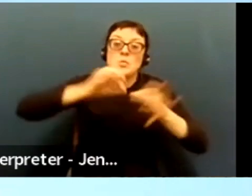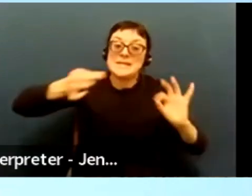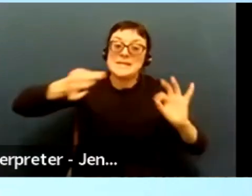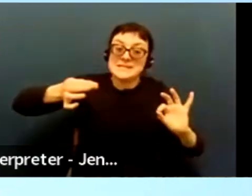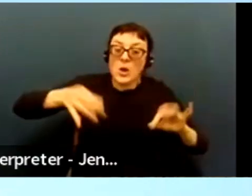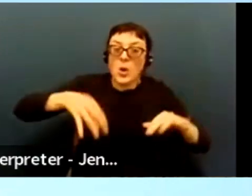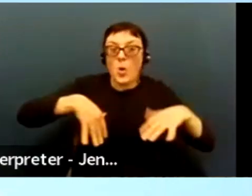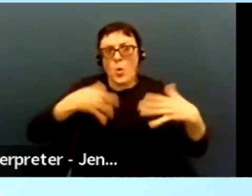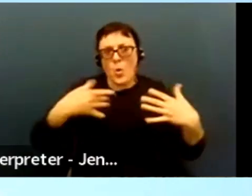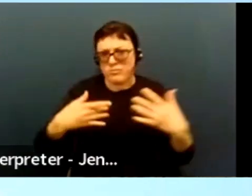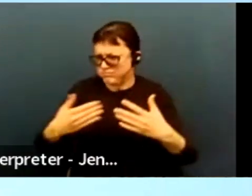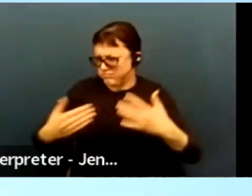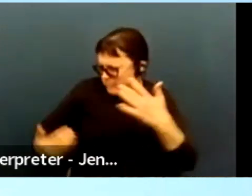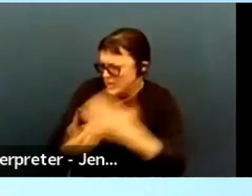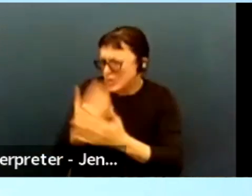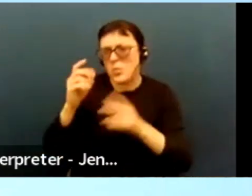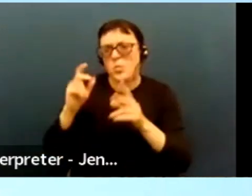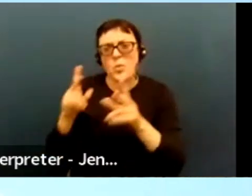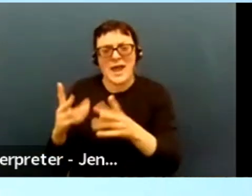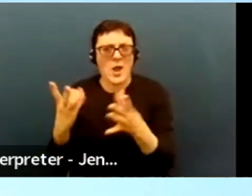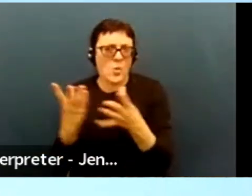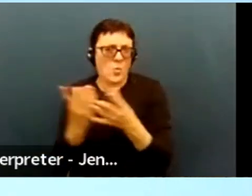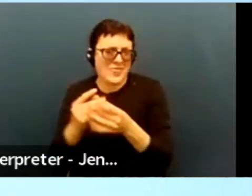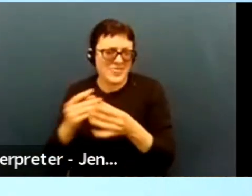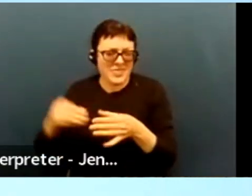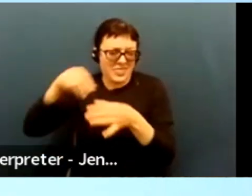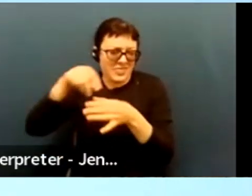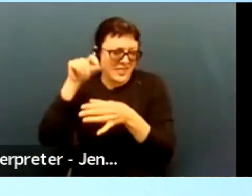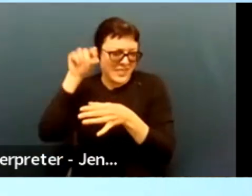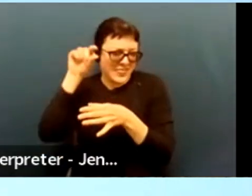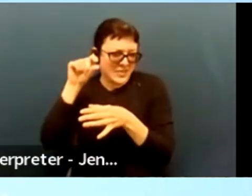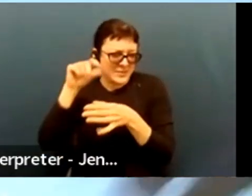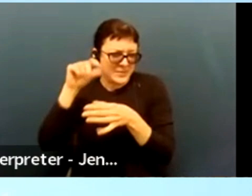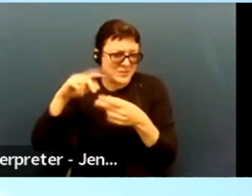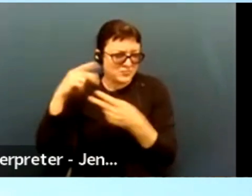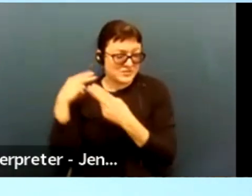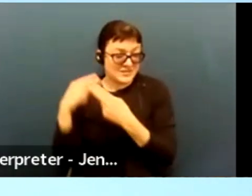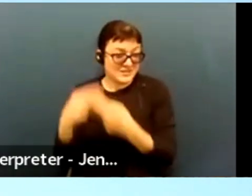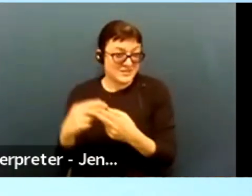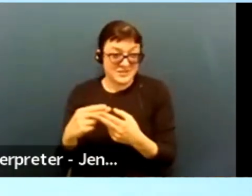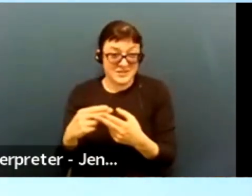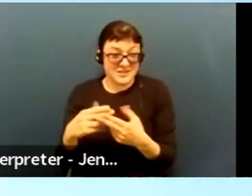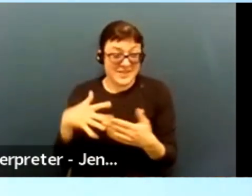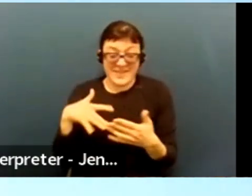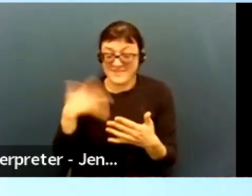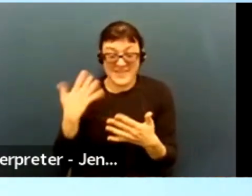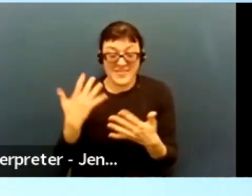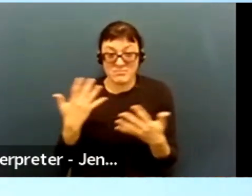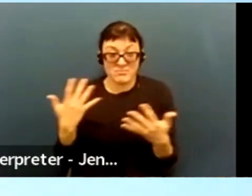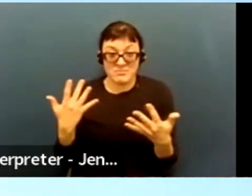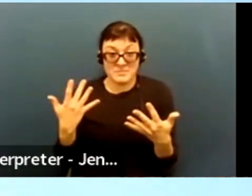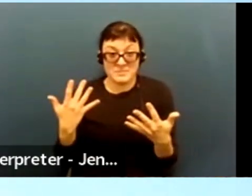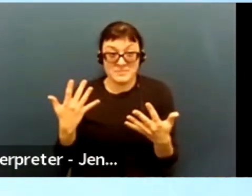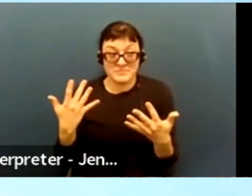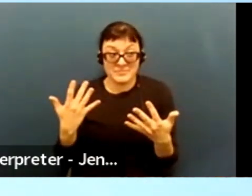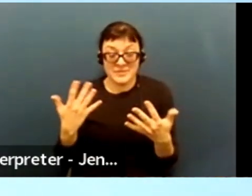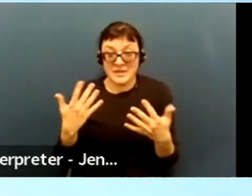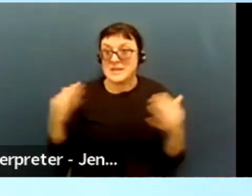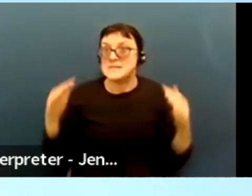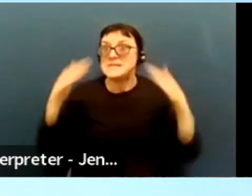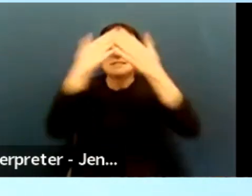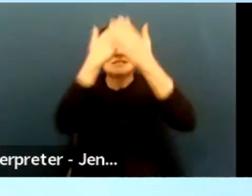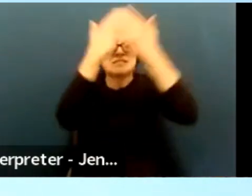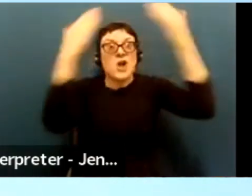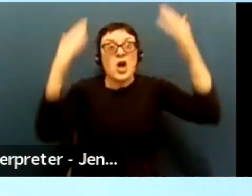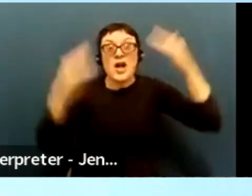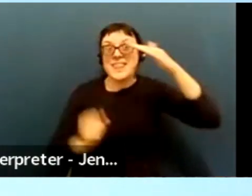ceiling. And Shakespeare is felt as a person who didn't travel himself, was able to go anywhere in his